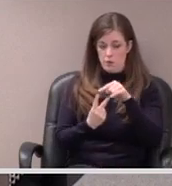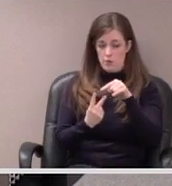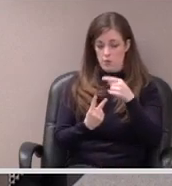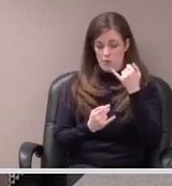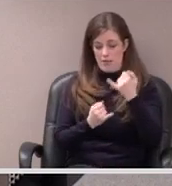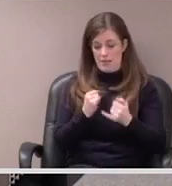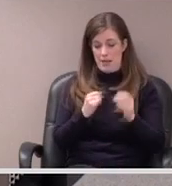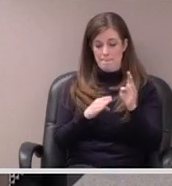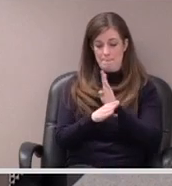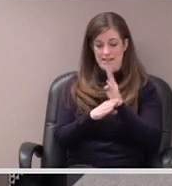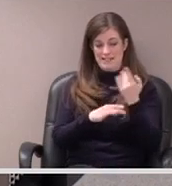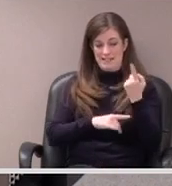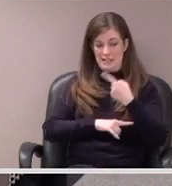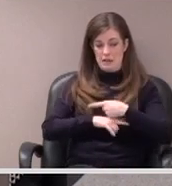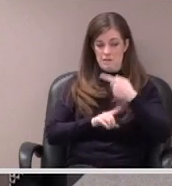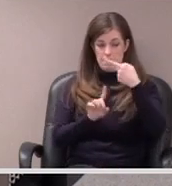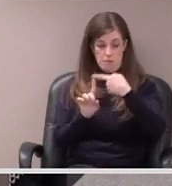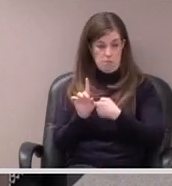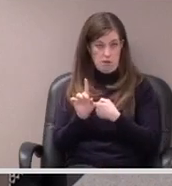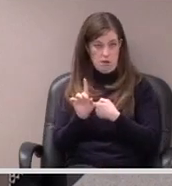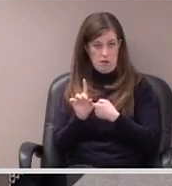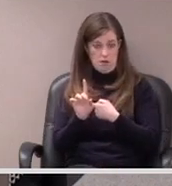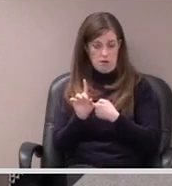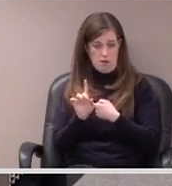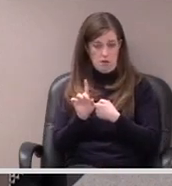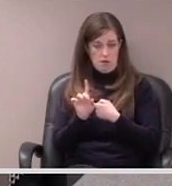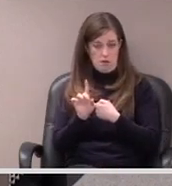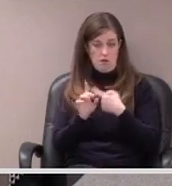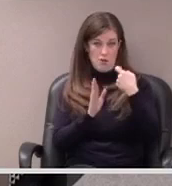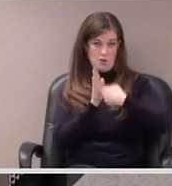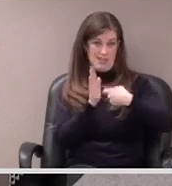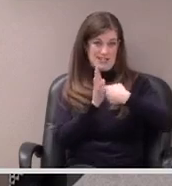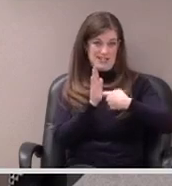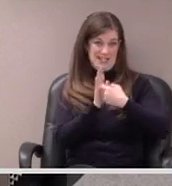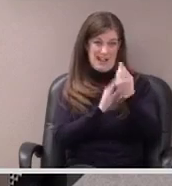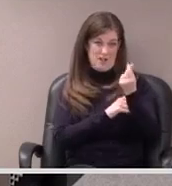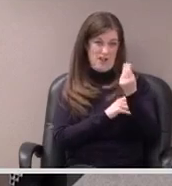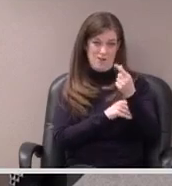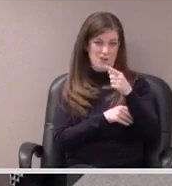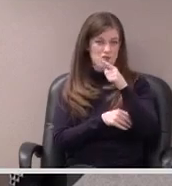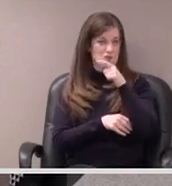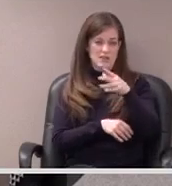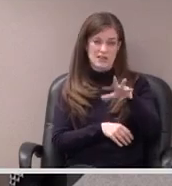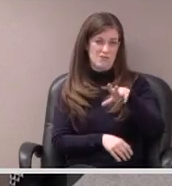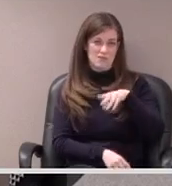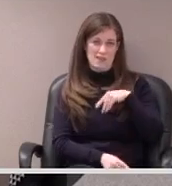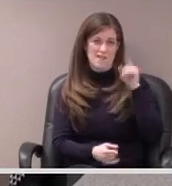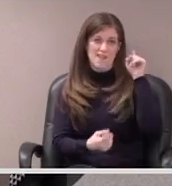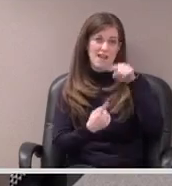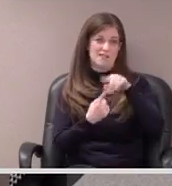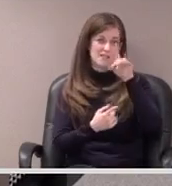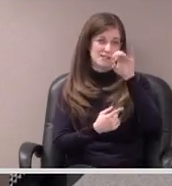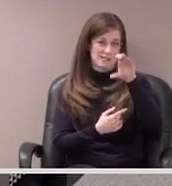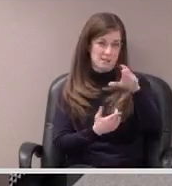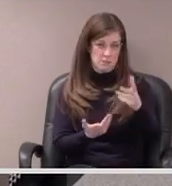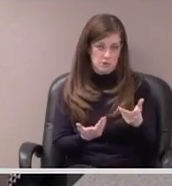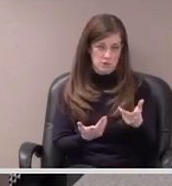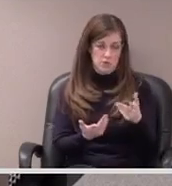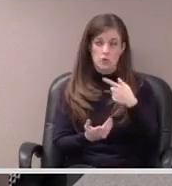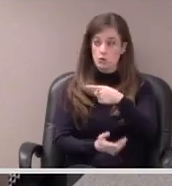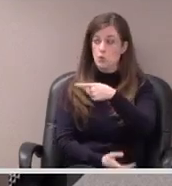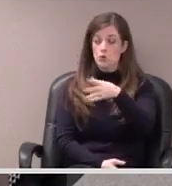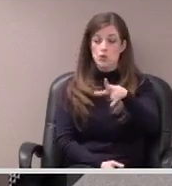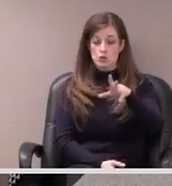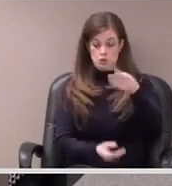last business days of the month, those tax revenues did not come in until December. So when you get the